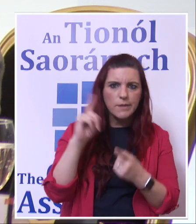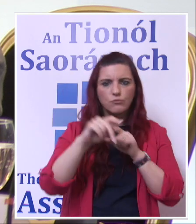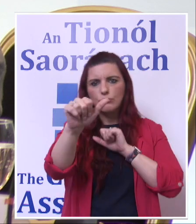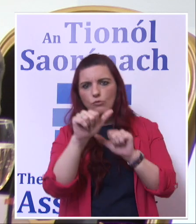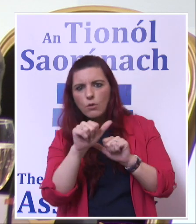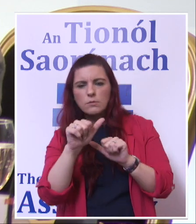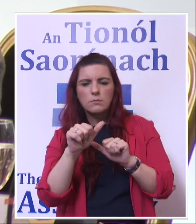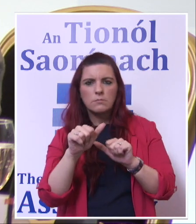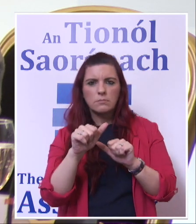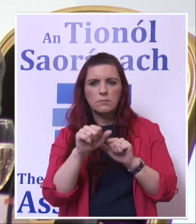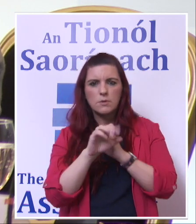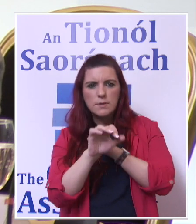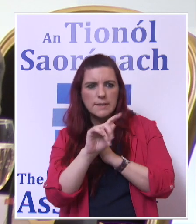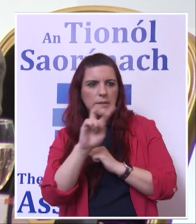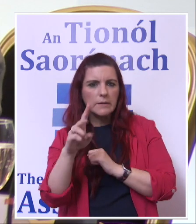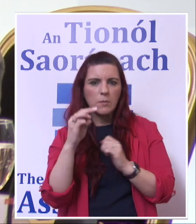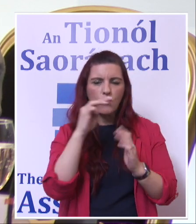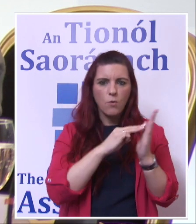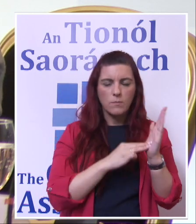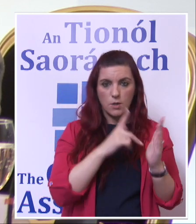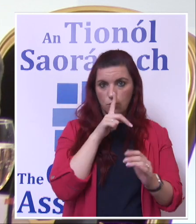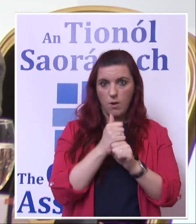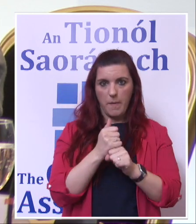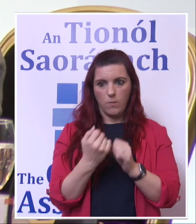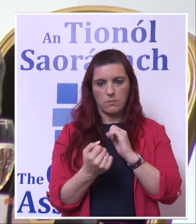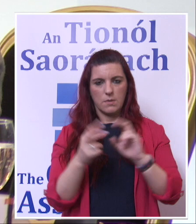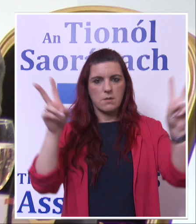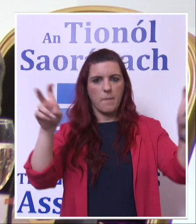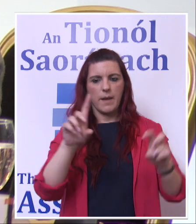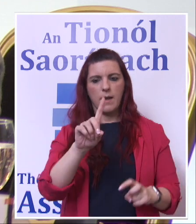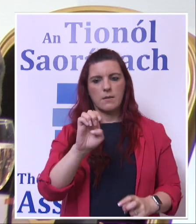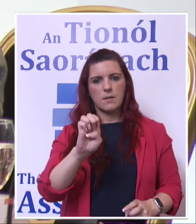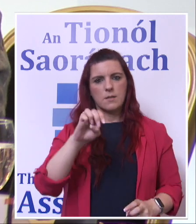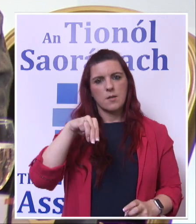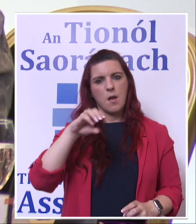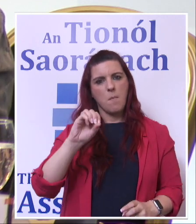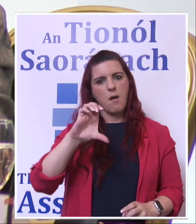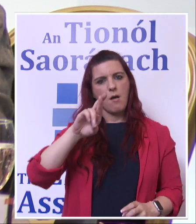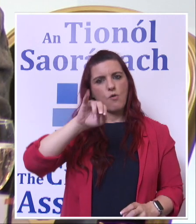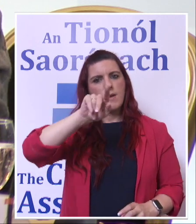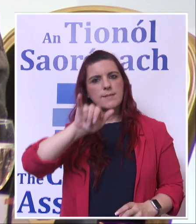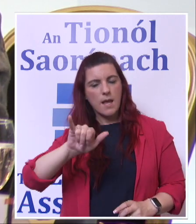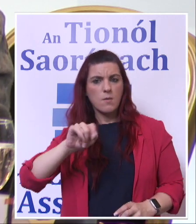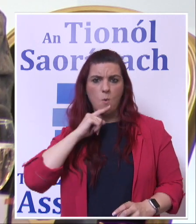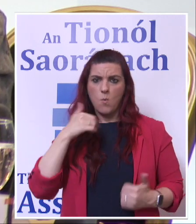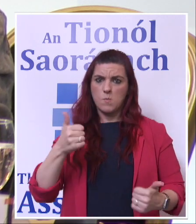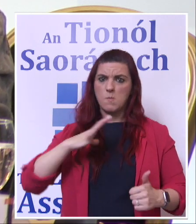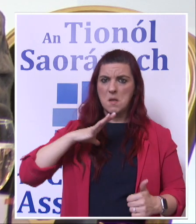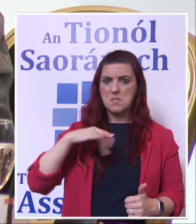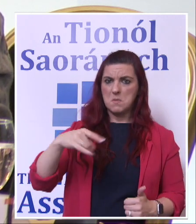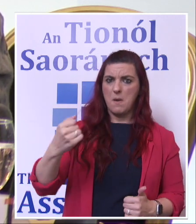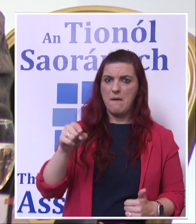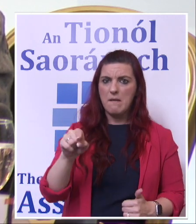so on democracy issues. So again, they're very good, very user-friendly and so on. So they're all out there. So